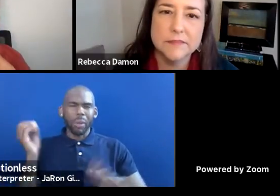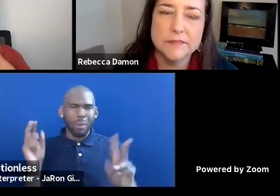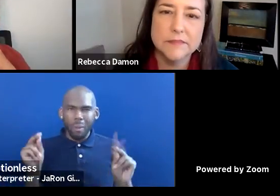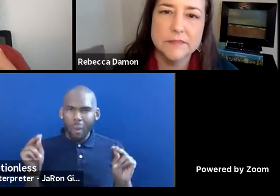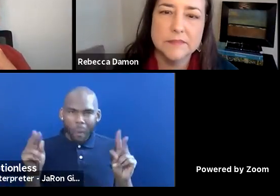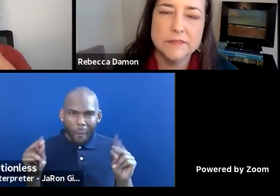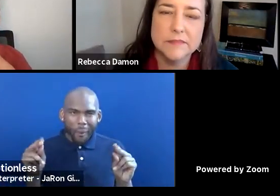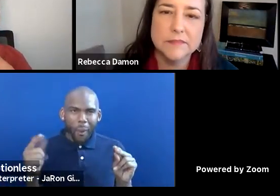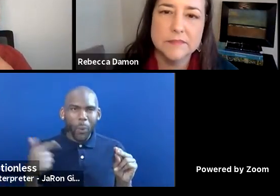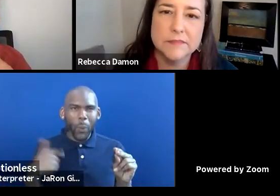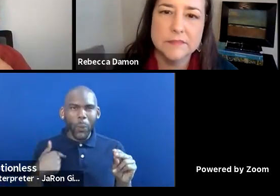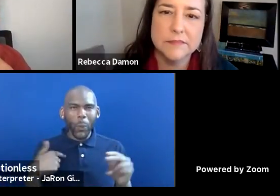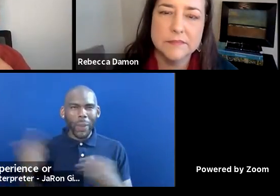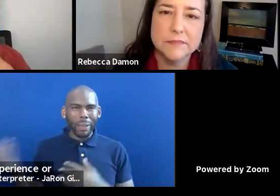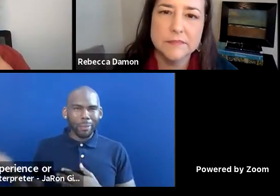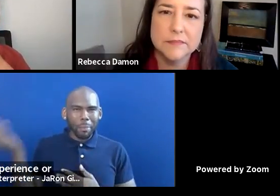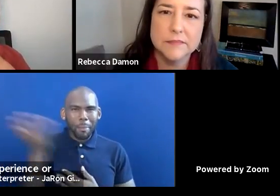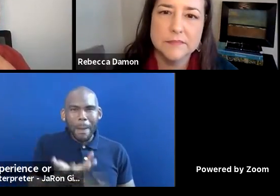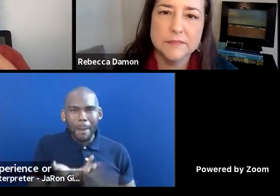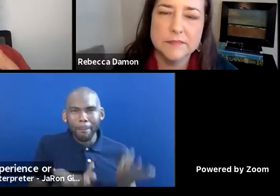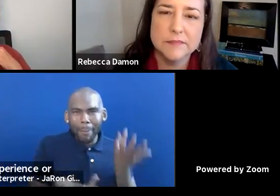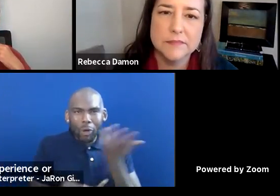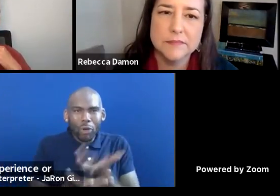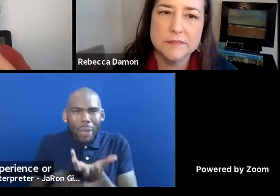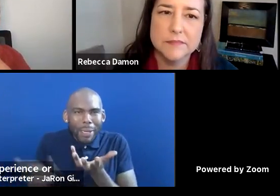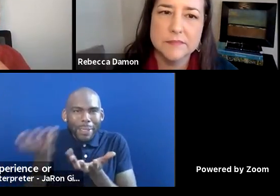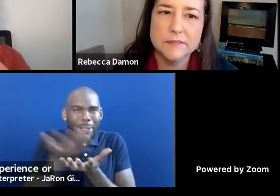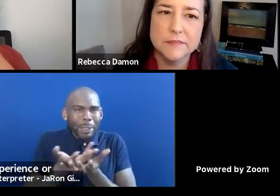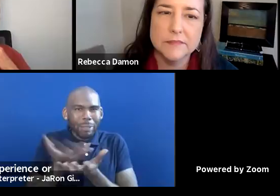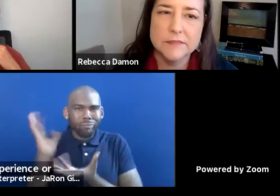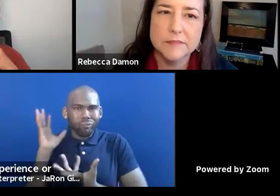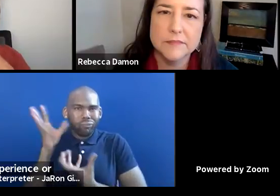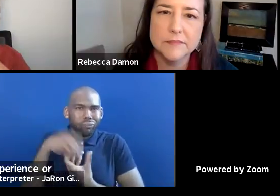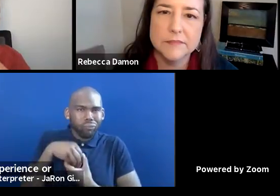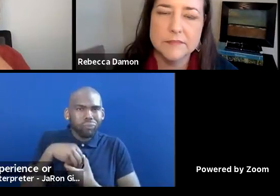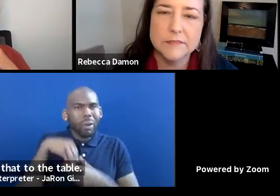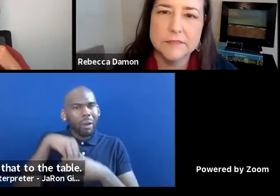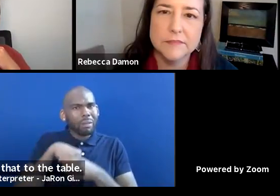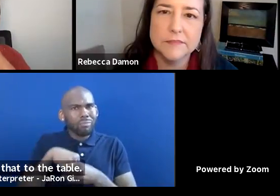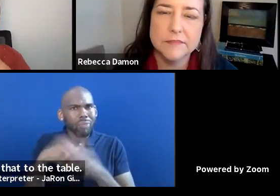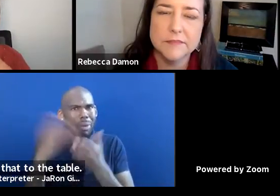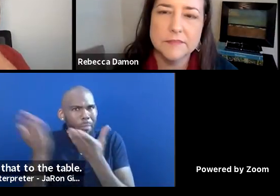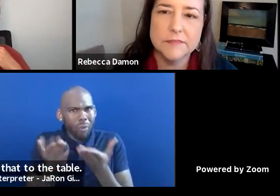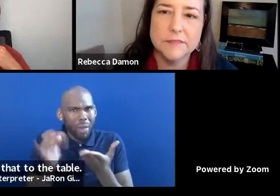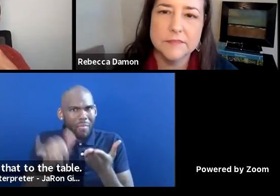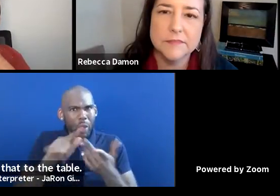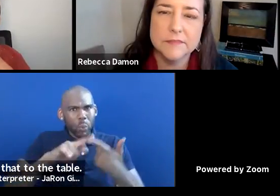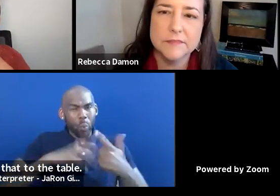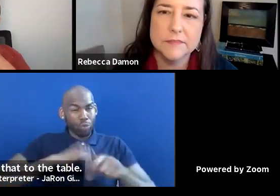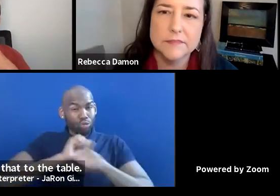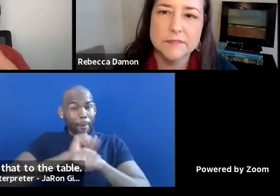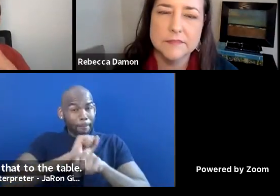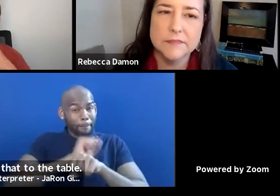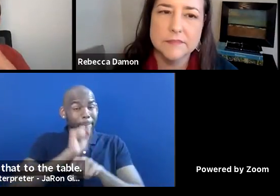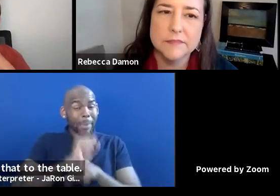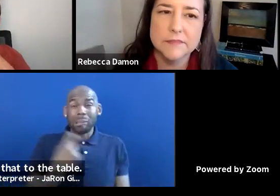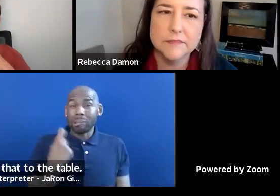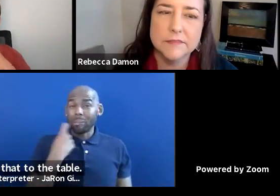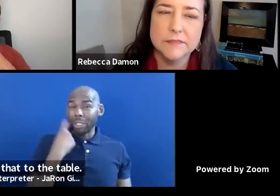all bring that to the table. So I think what's been great about the past year has been seeing